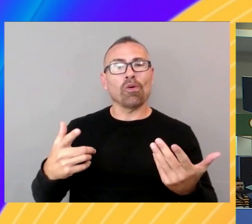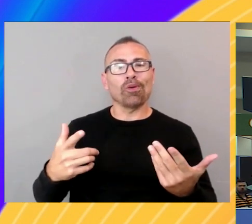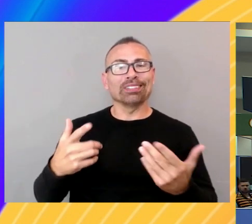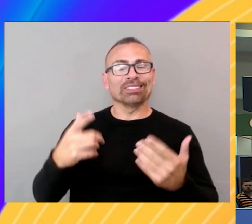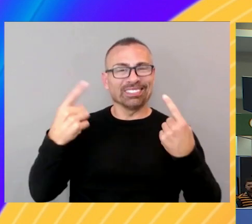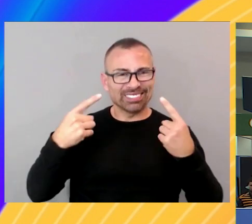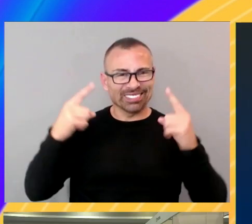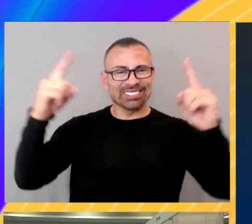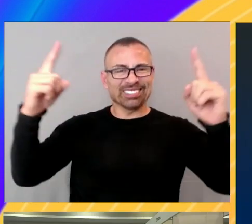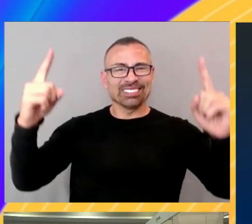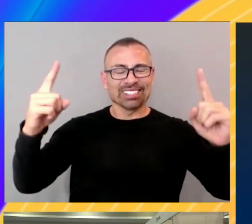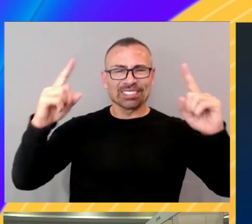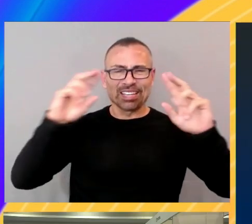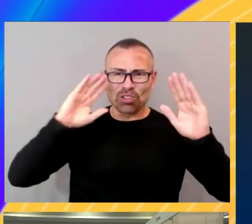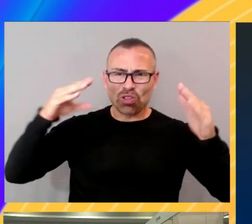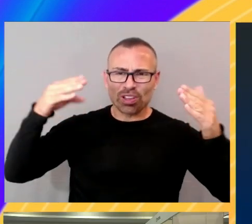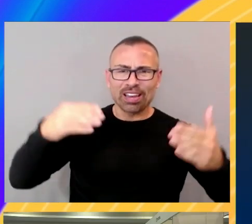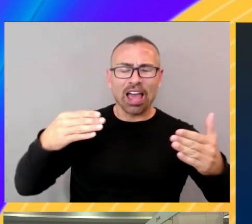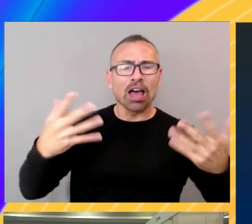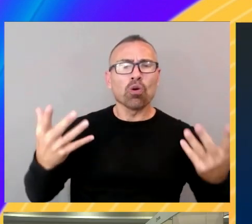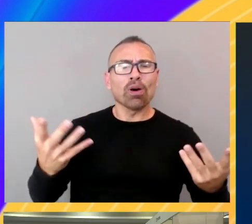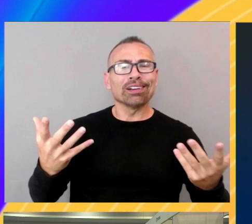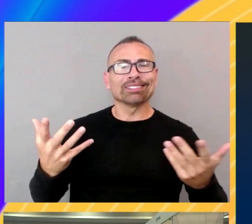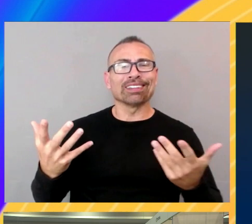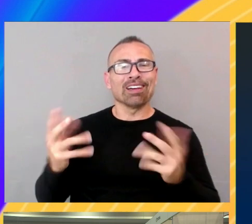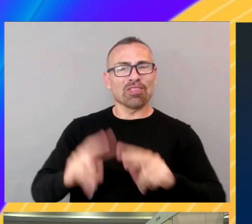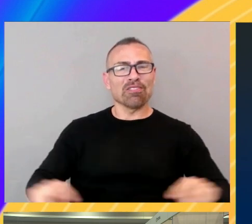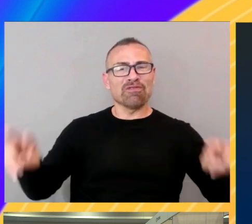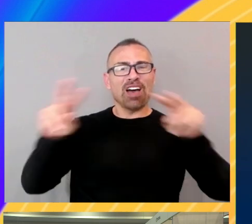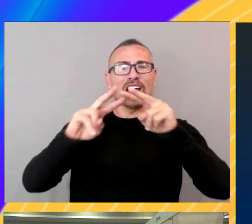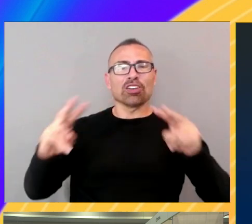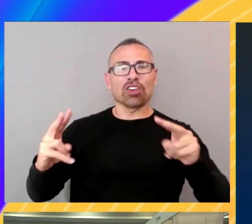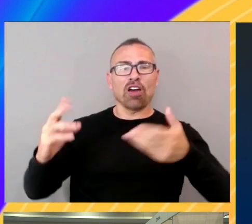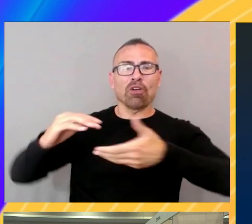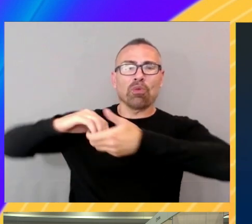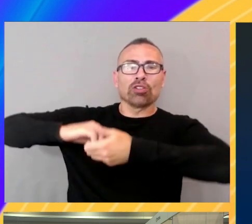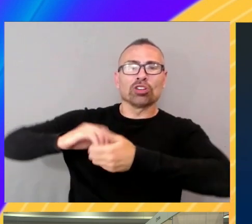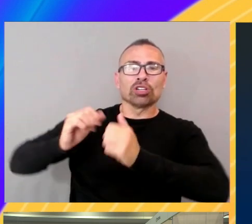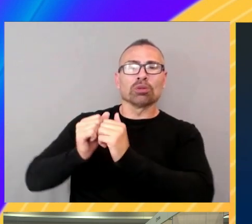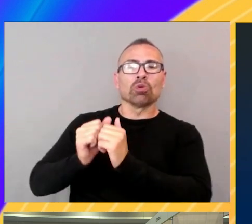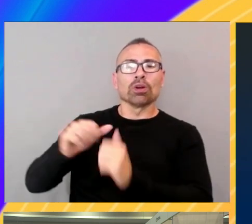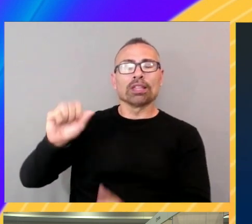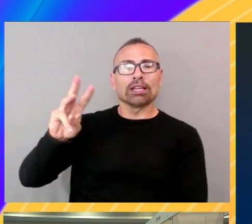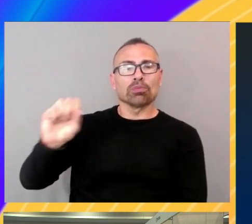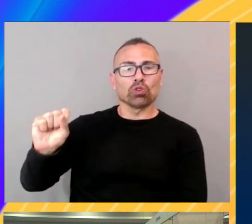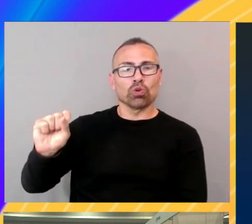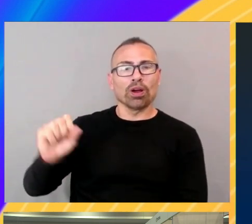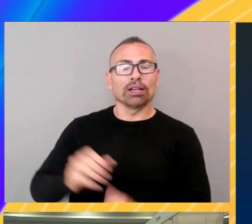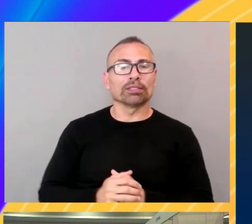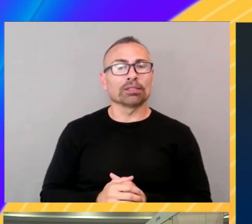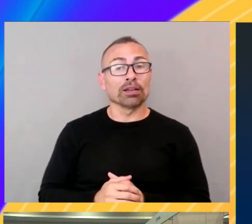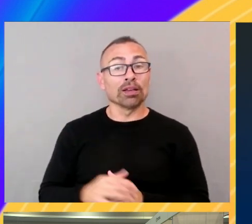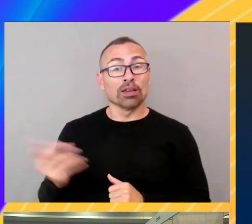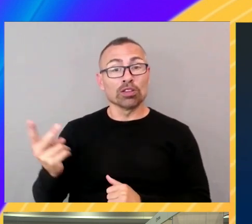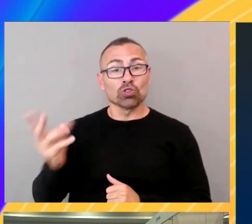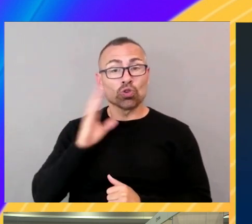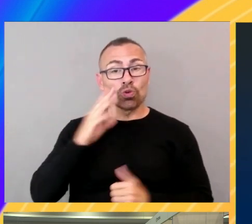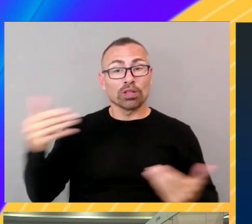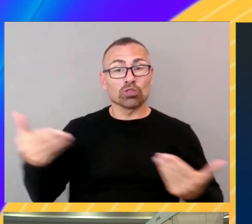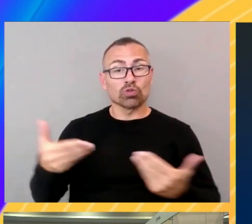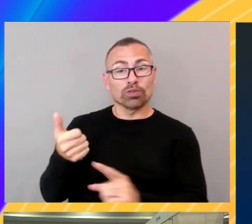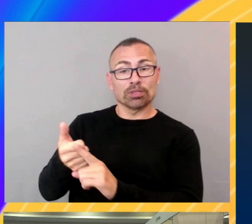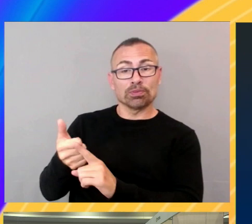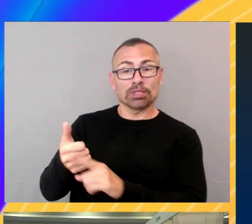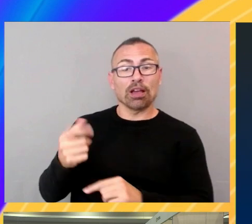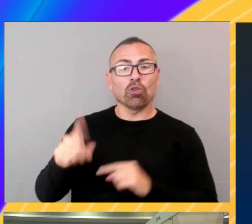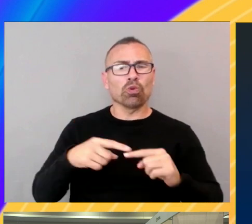AWS partnership. Now, I'd like these two gentlemen to introduce themselves, but before I do that, I do want to clarify something. When we say AWS